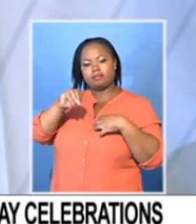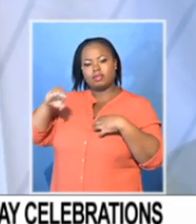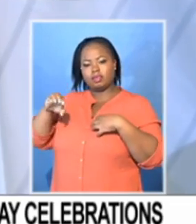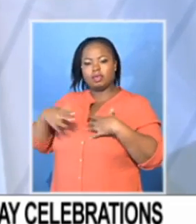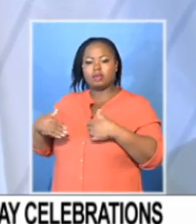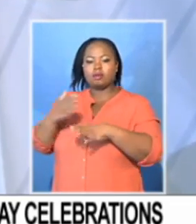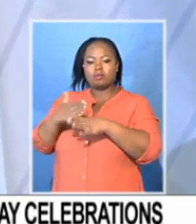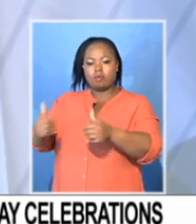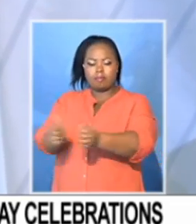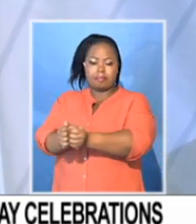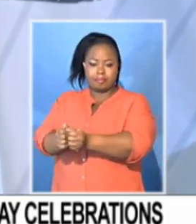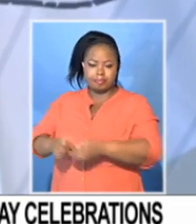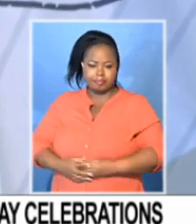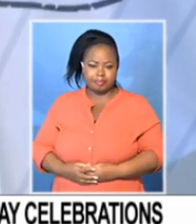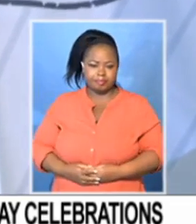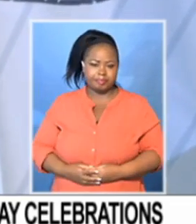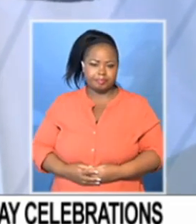cooperatives.